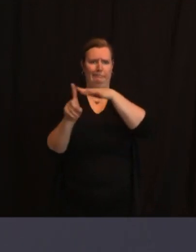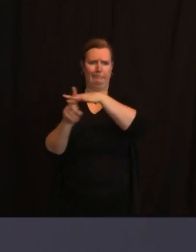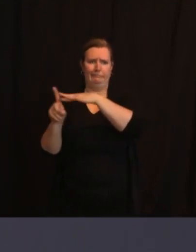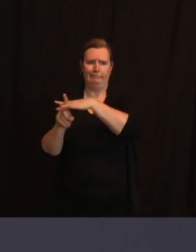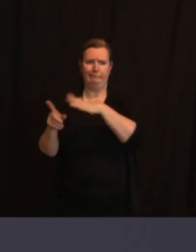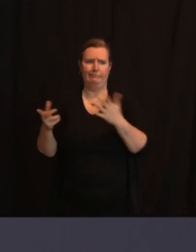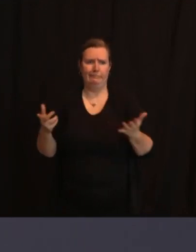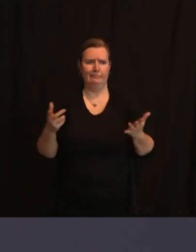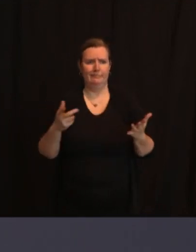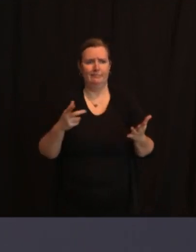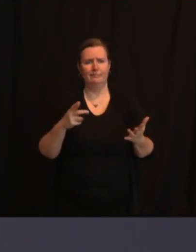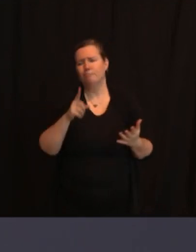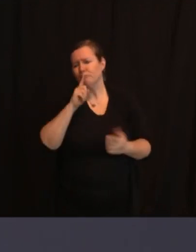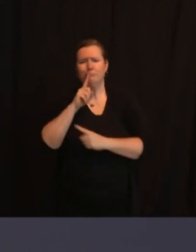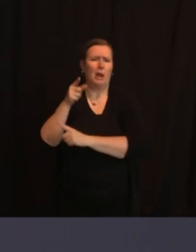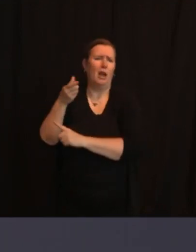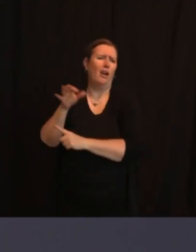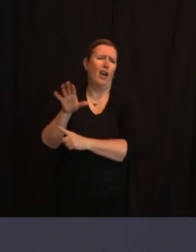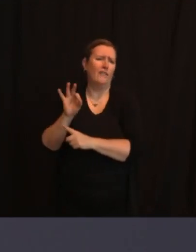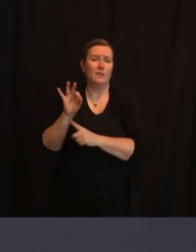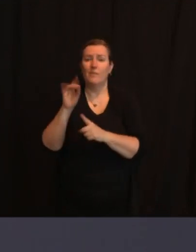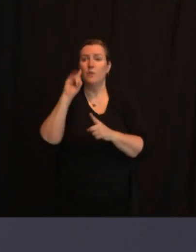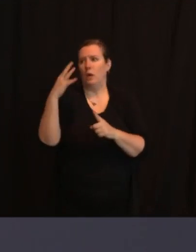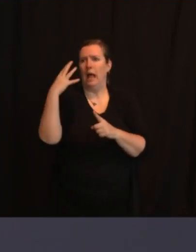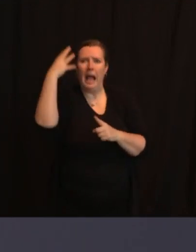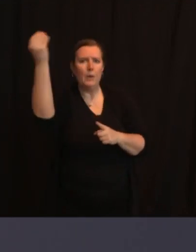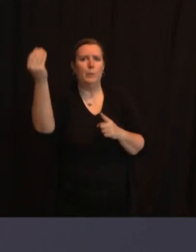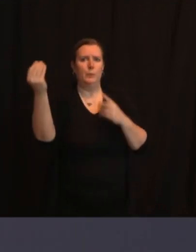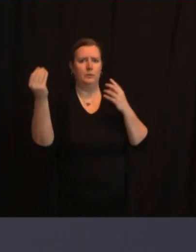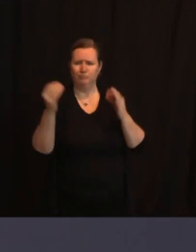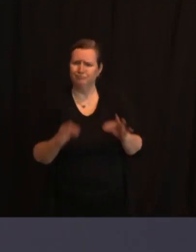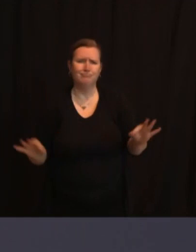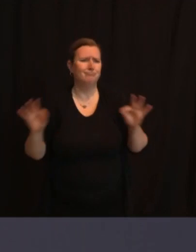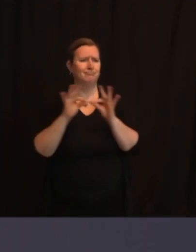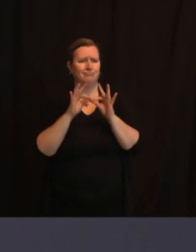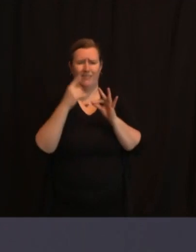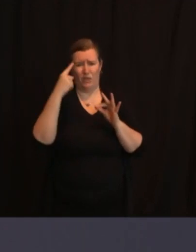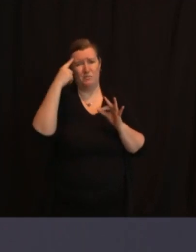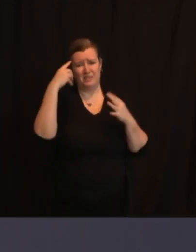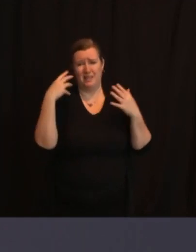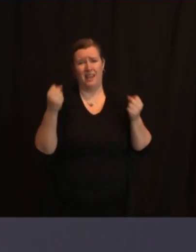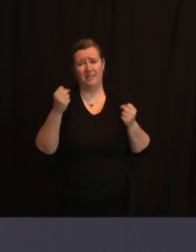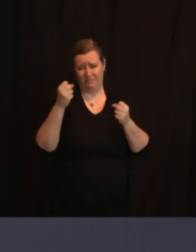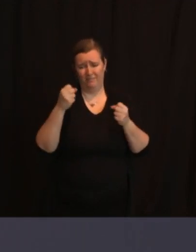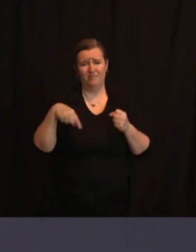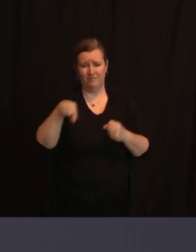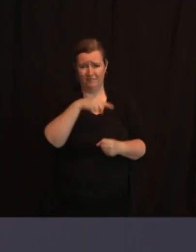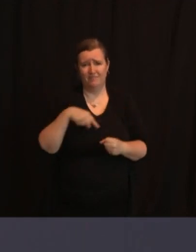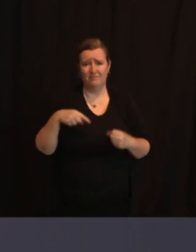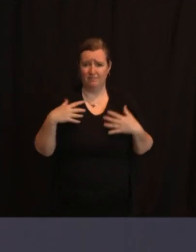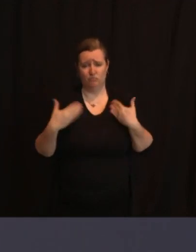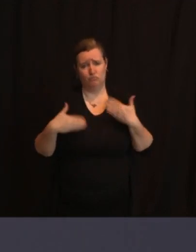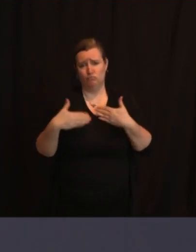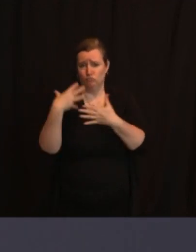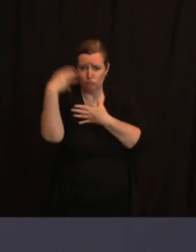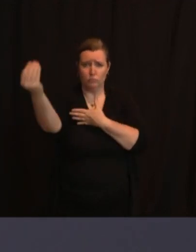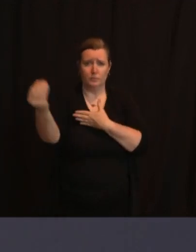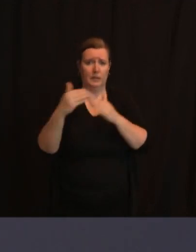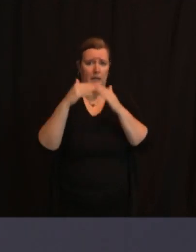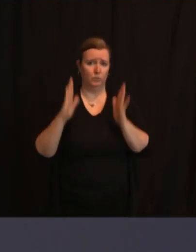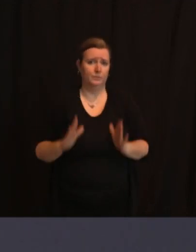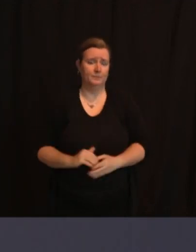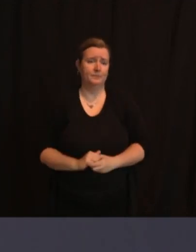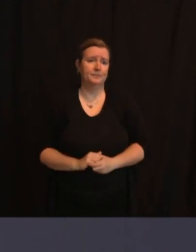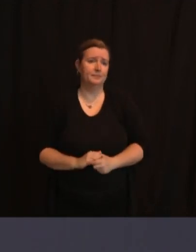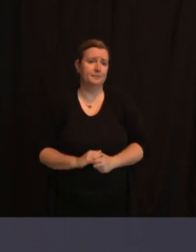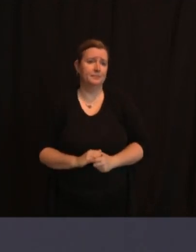but golf and state and county parks as well. Thank you. We'll go back, and then Elise will come back to you. Thank you, ma'am. Thank you, Governor. More